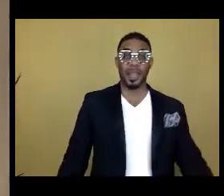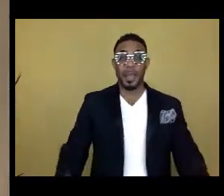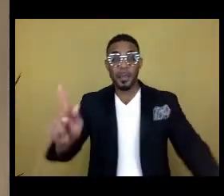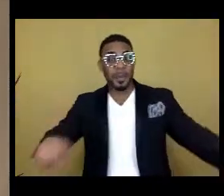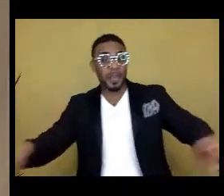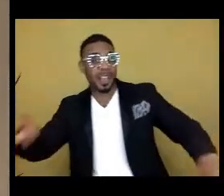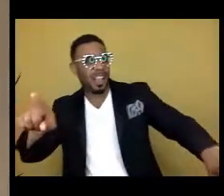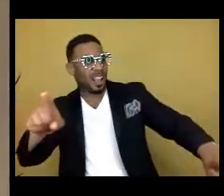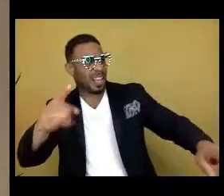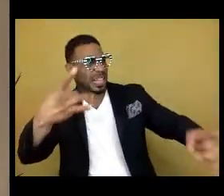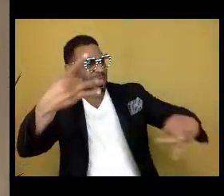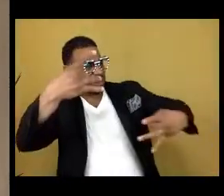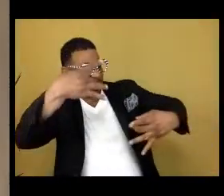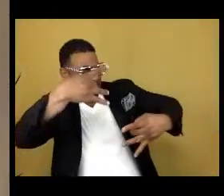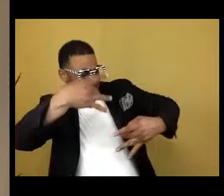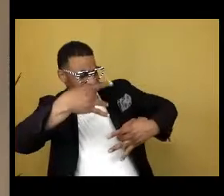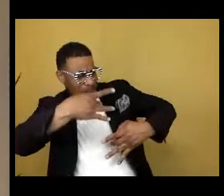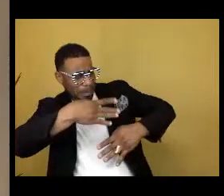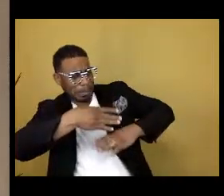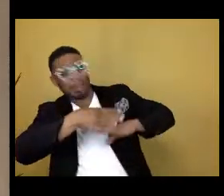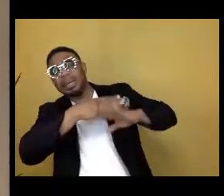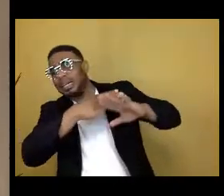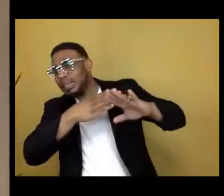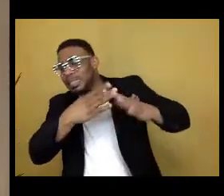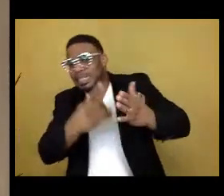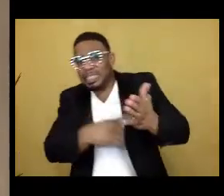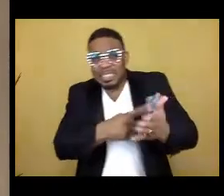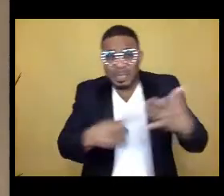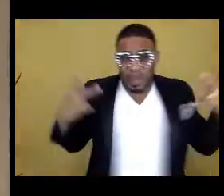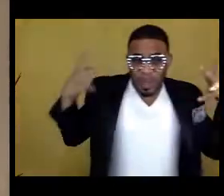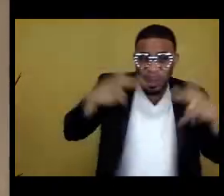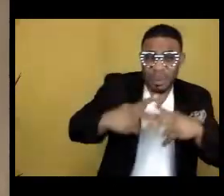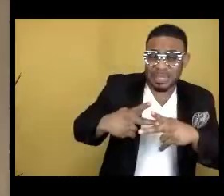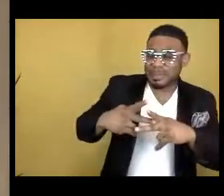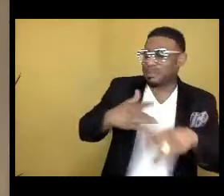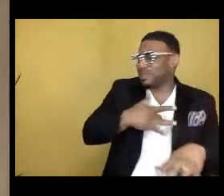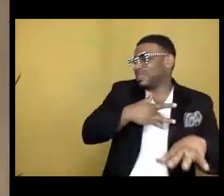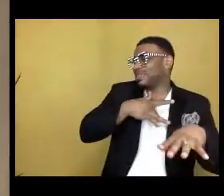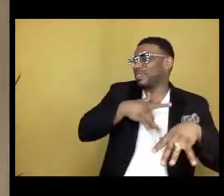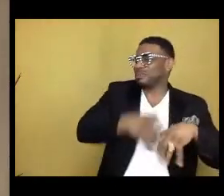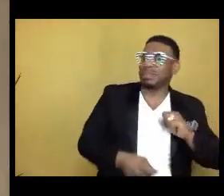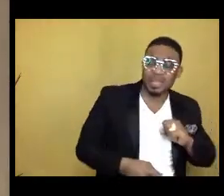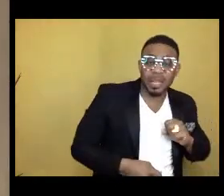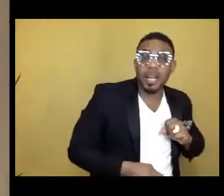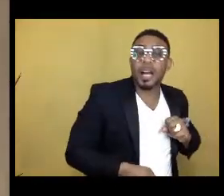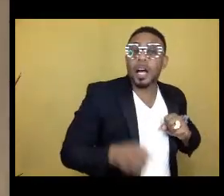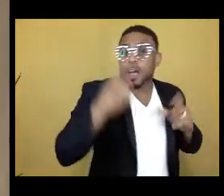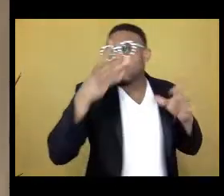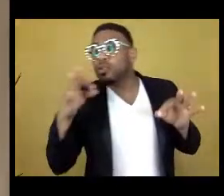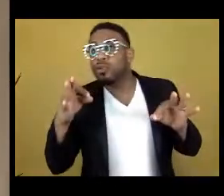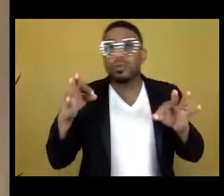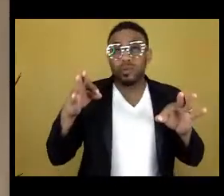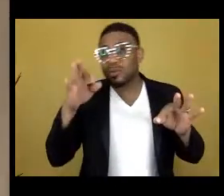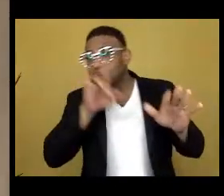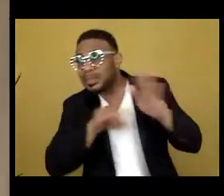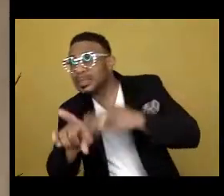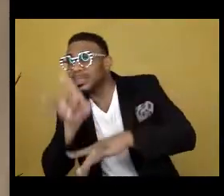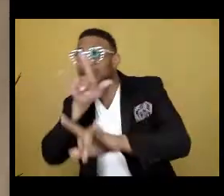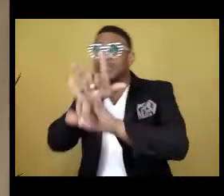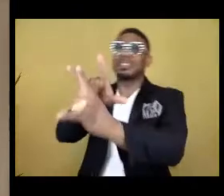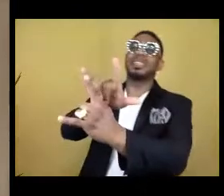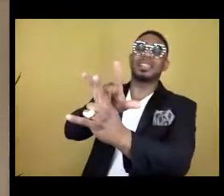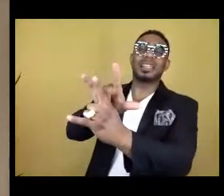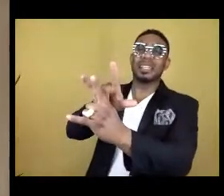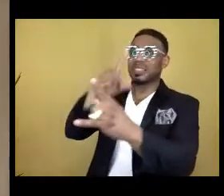can be hard sometimes, and their words can cut so deep. Choose the one you choose, love, and